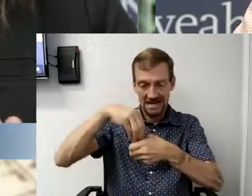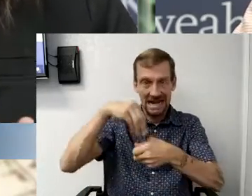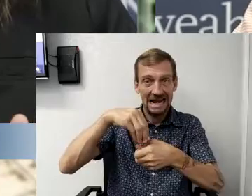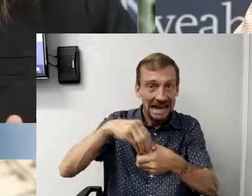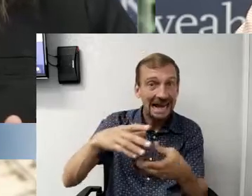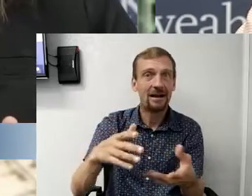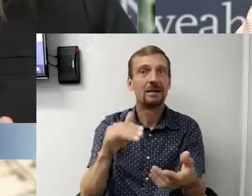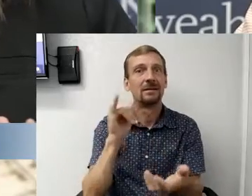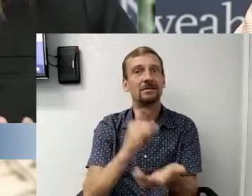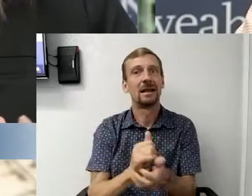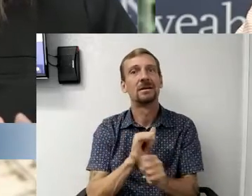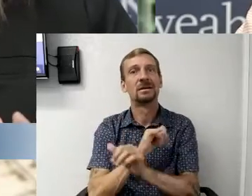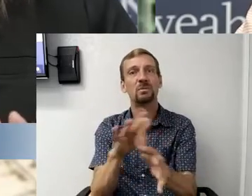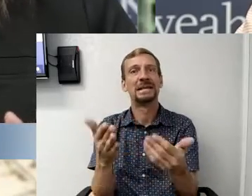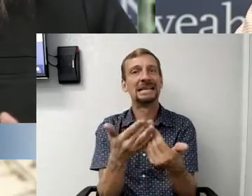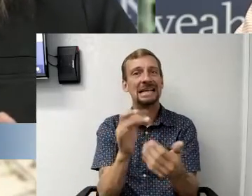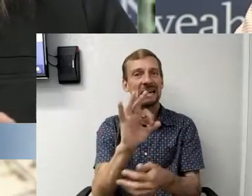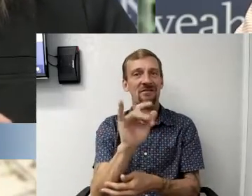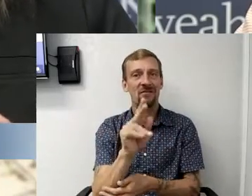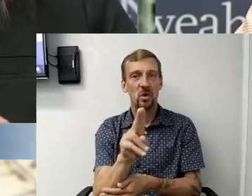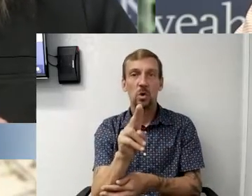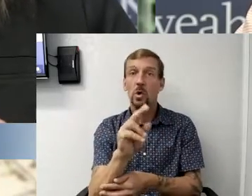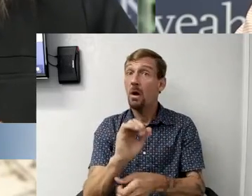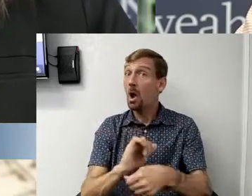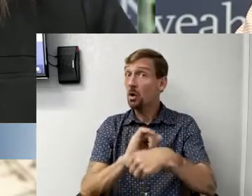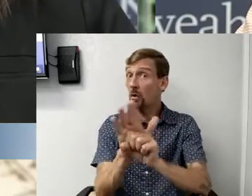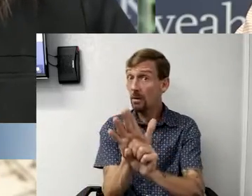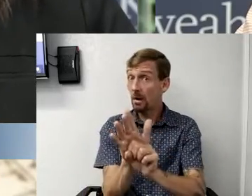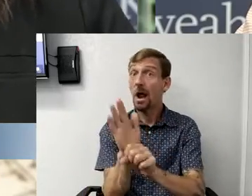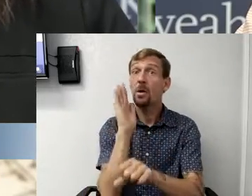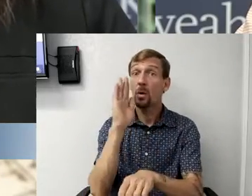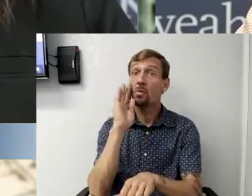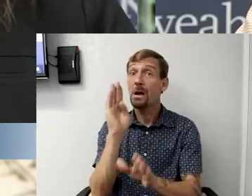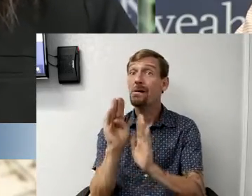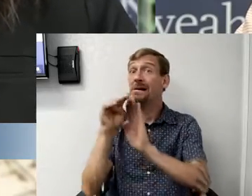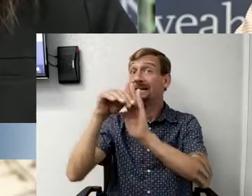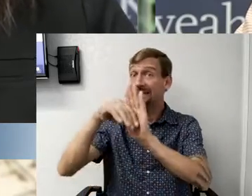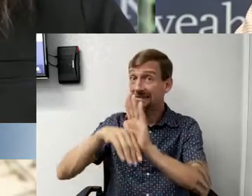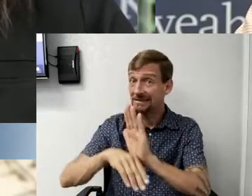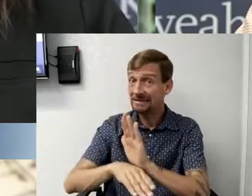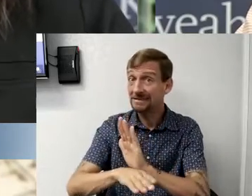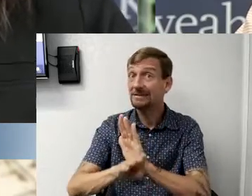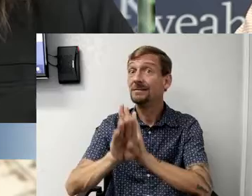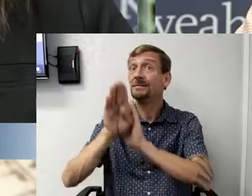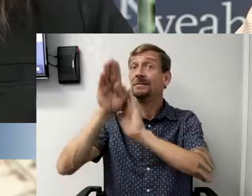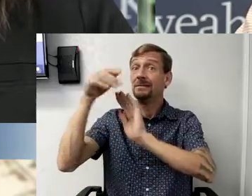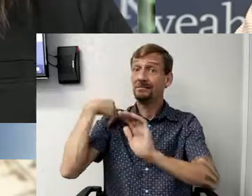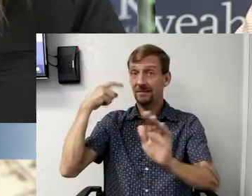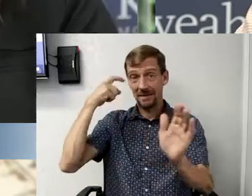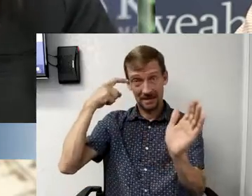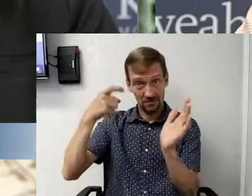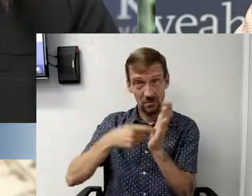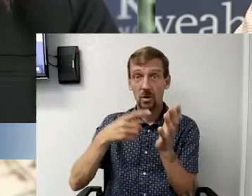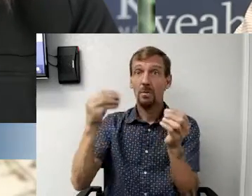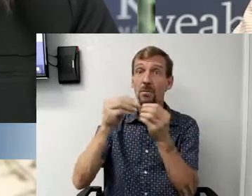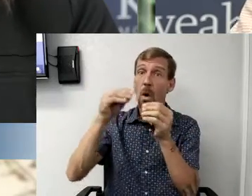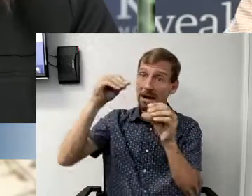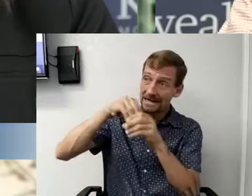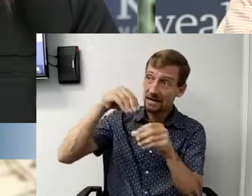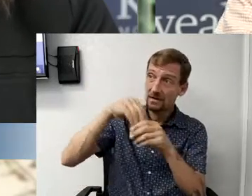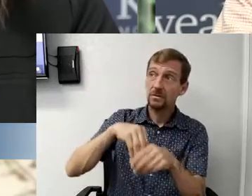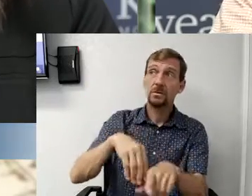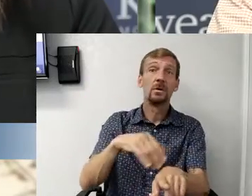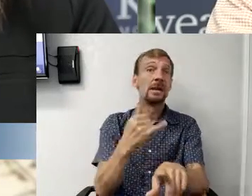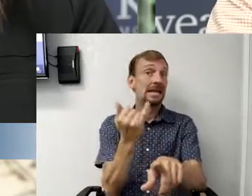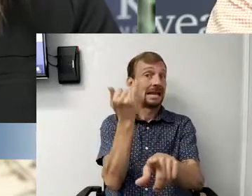just kind of, it lessens, and then it comes back as we move back indoors. Okay. So we have a question. So if